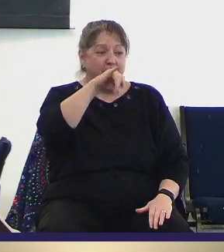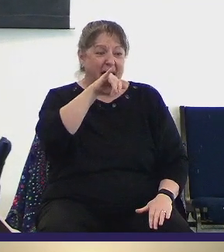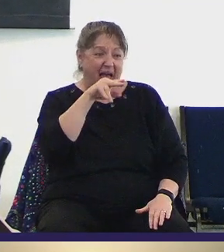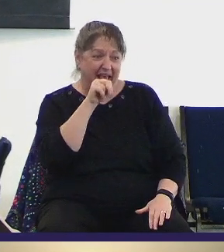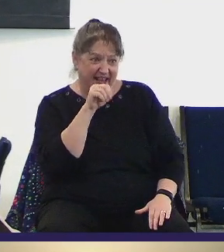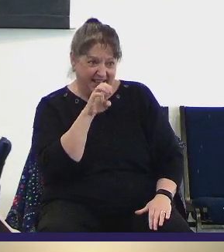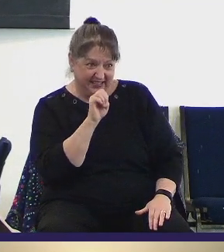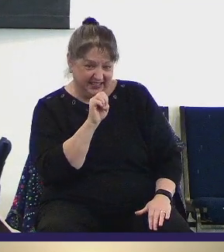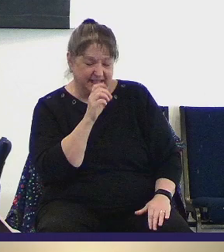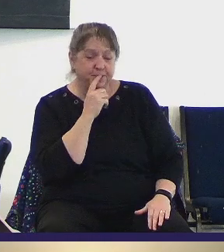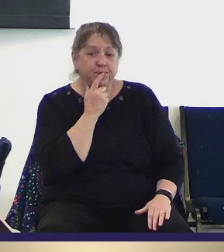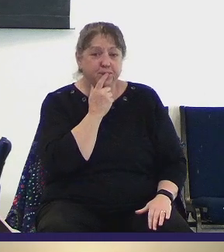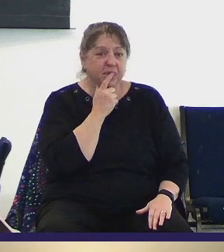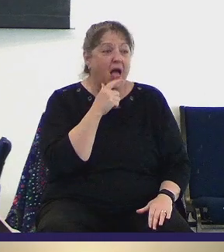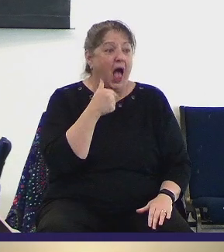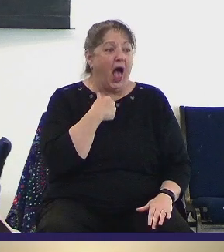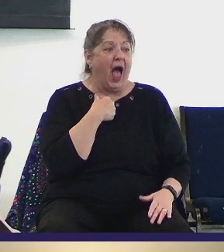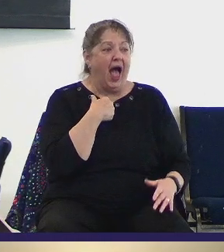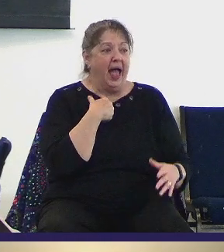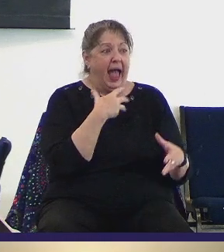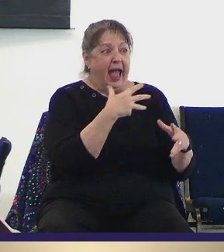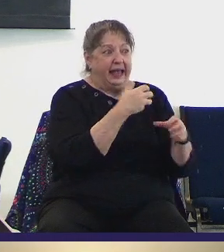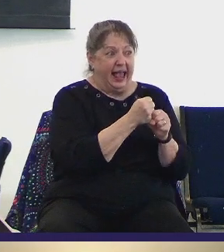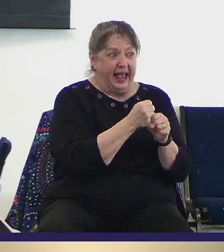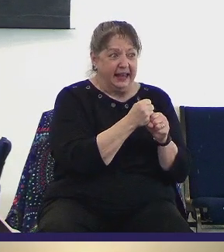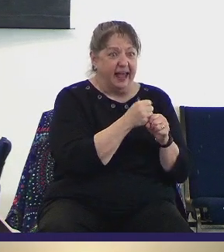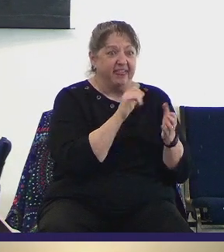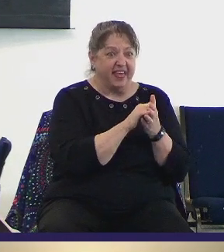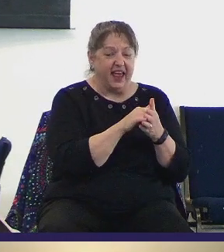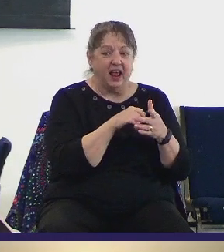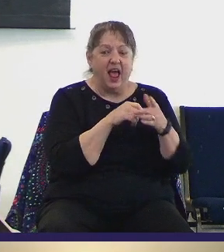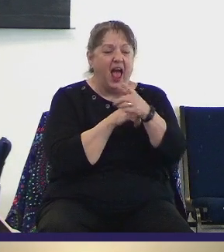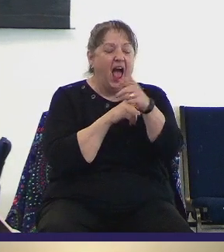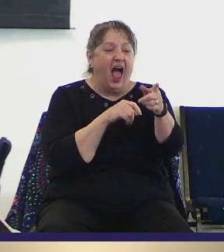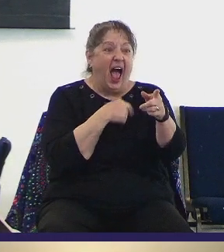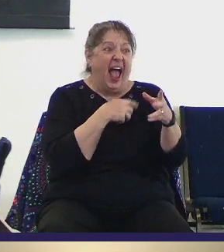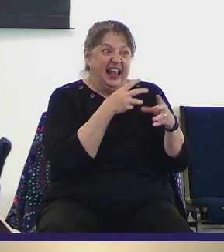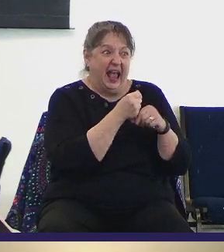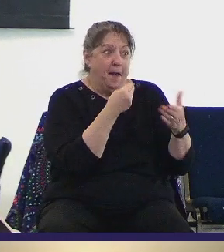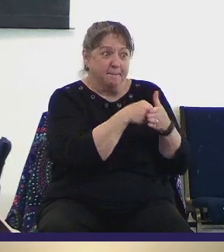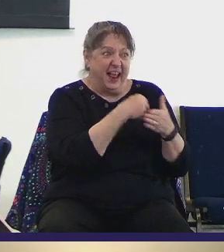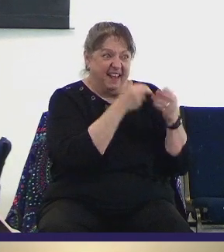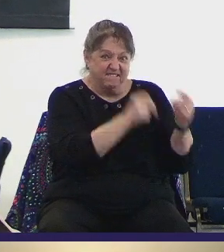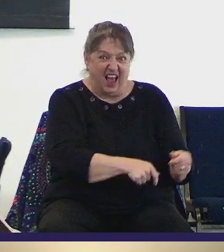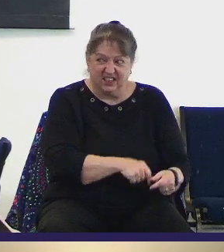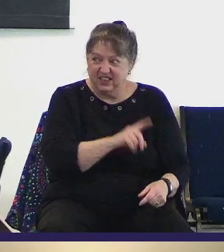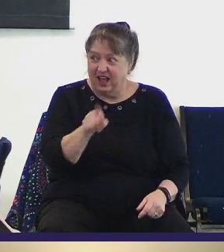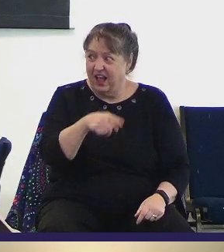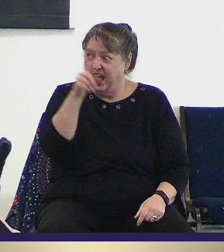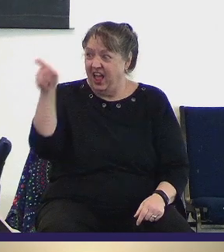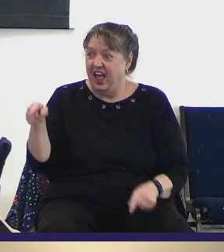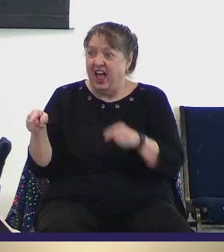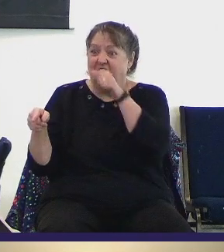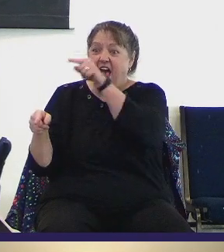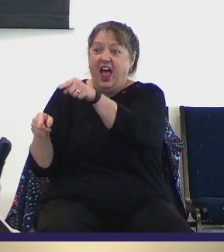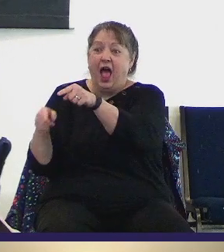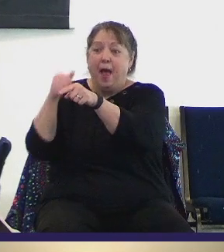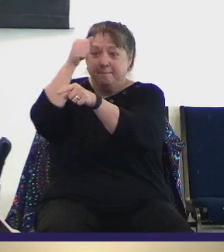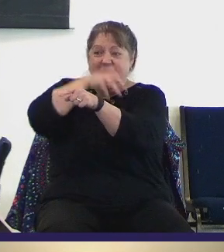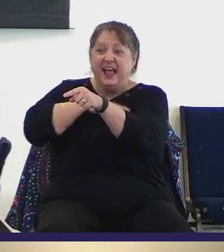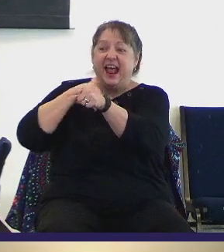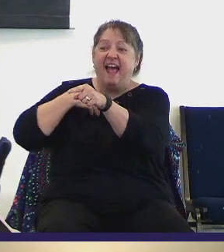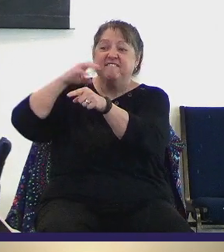make money fast. There's a guy that works at a mulch place. I get precious stones. It's awesome. And